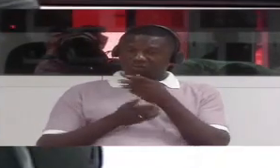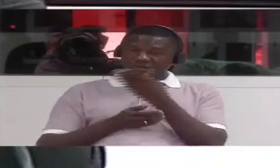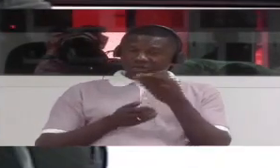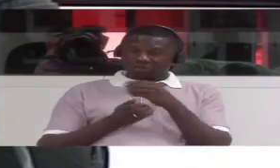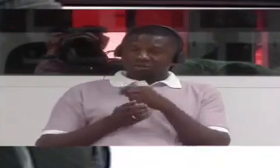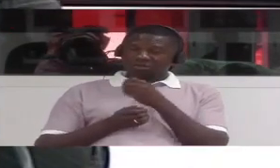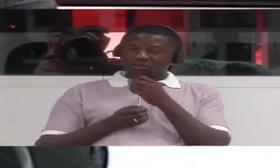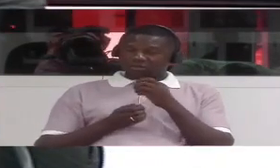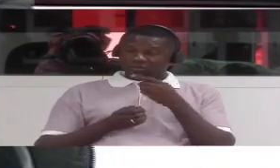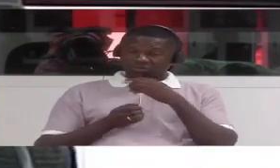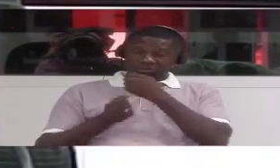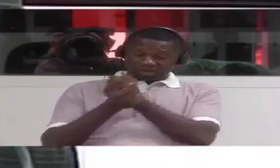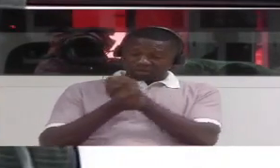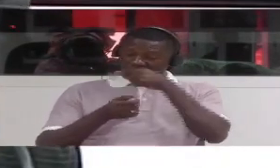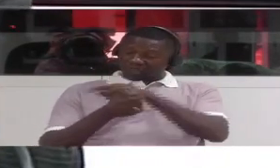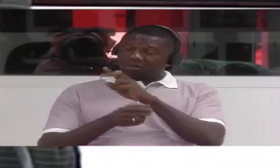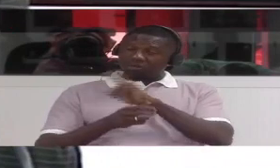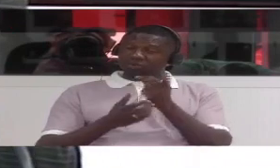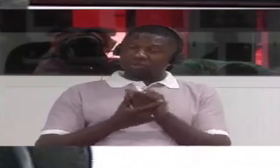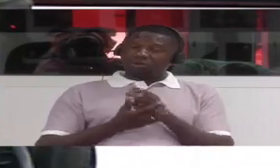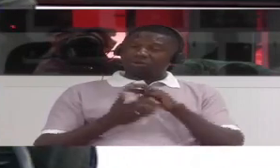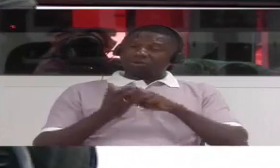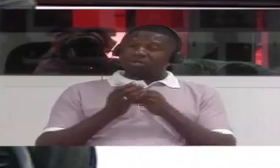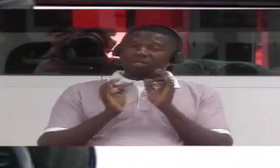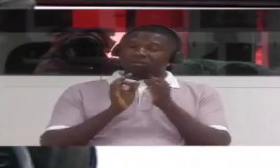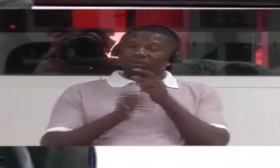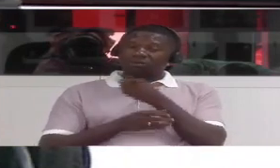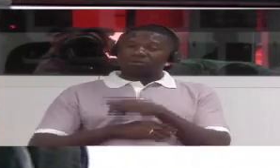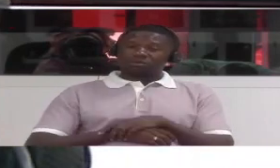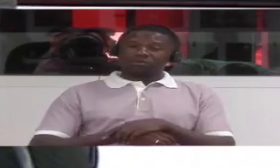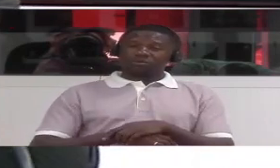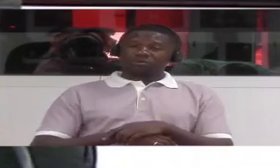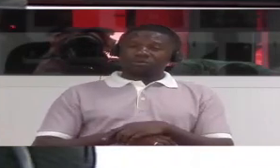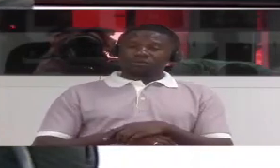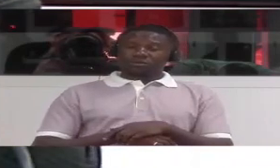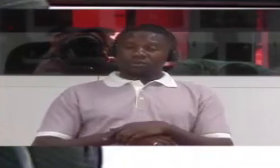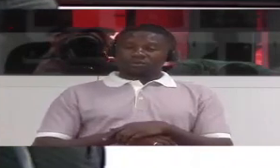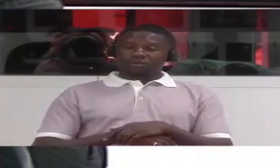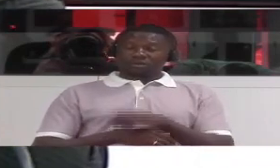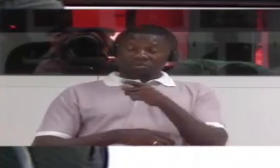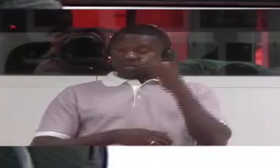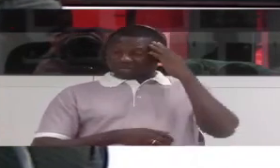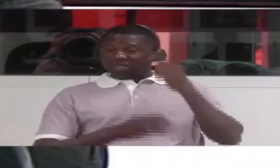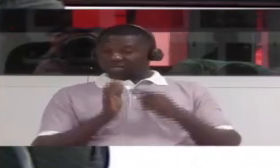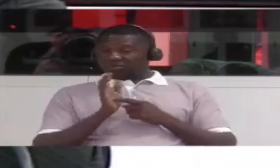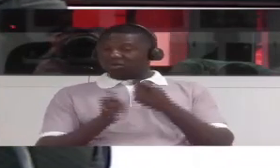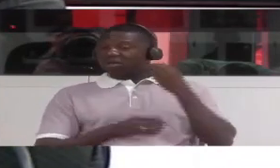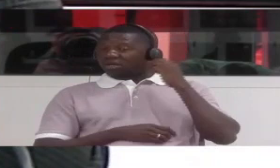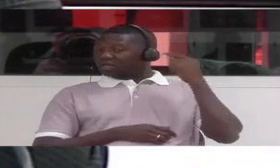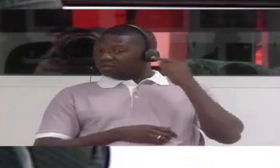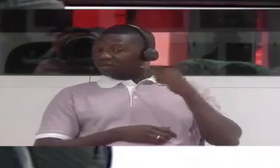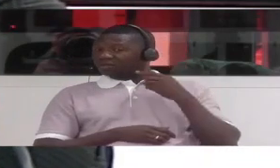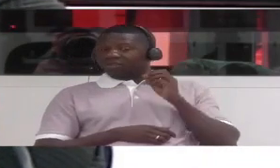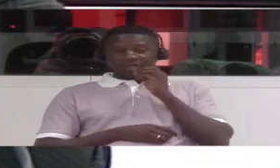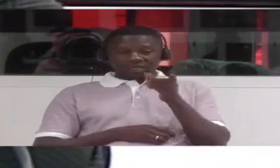of his own, or maybe the senior man at the time before they left. Because like I told you, I overheard them saying that I was just meant